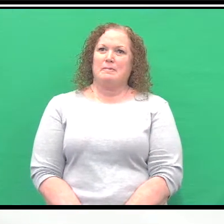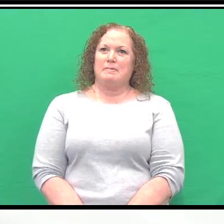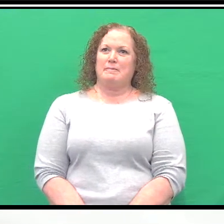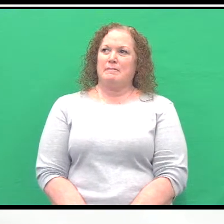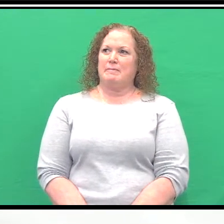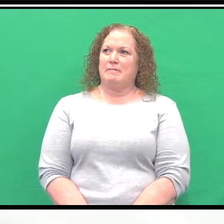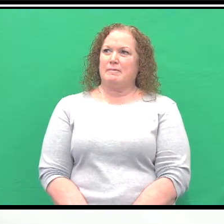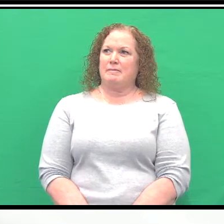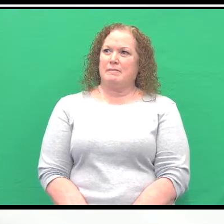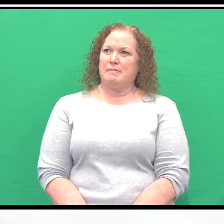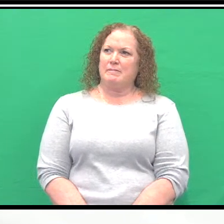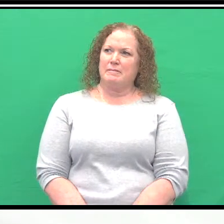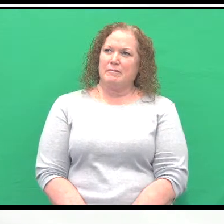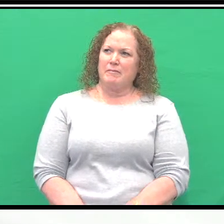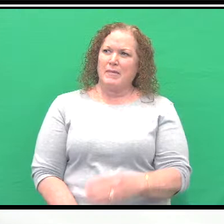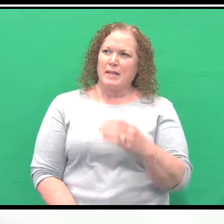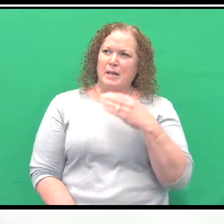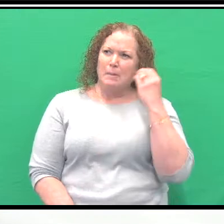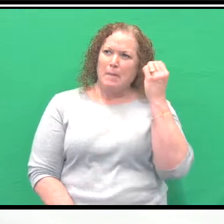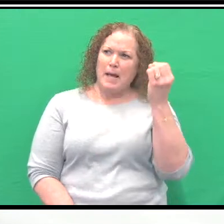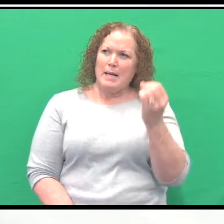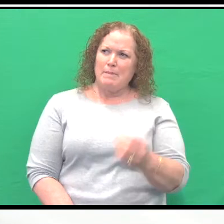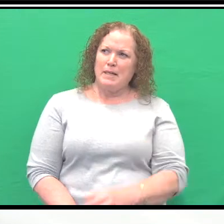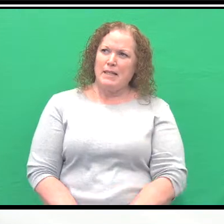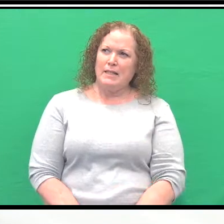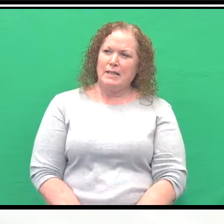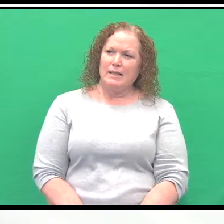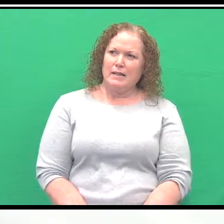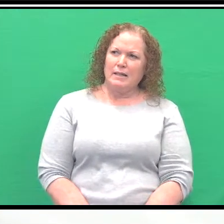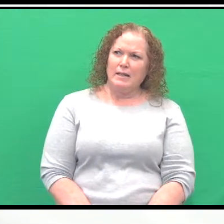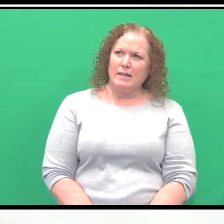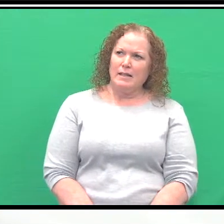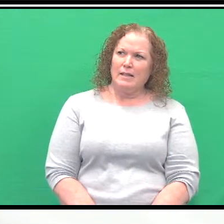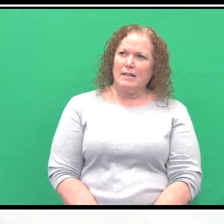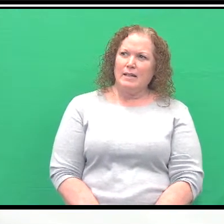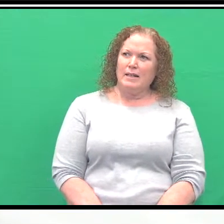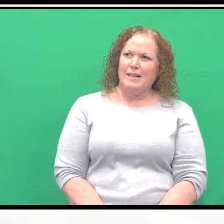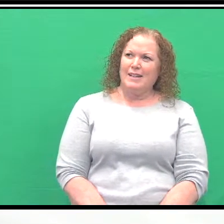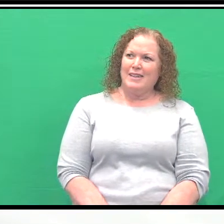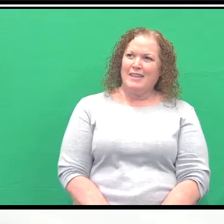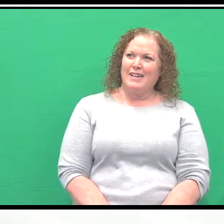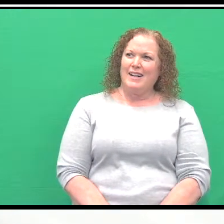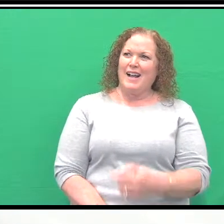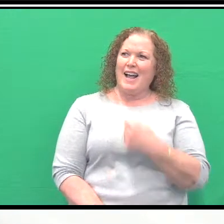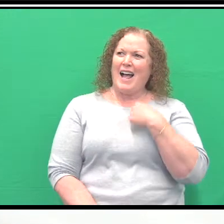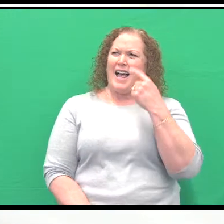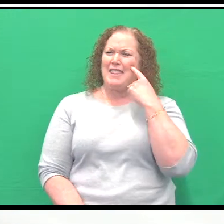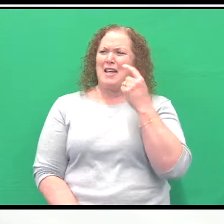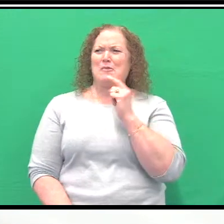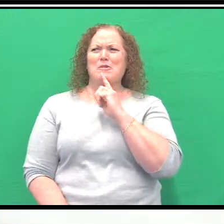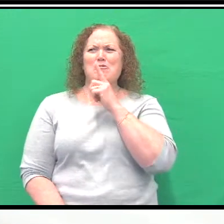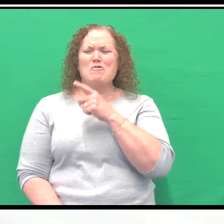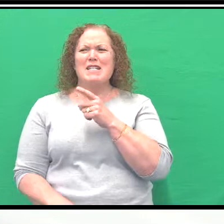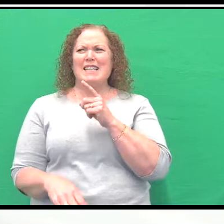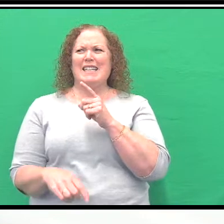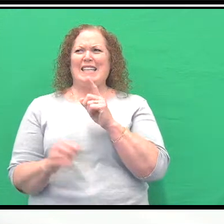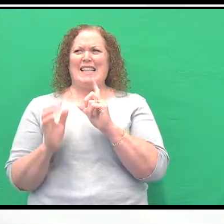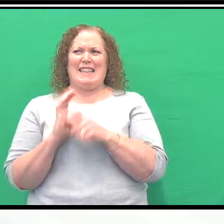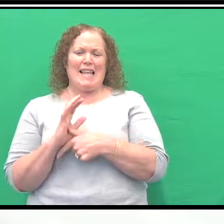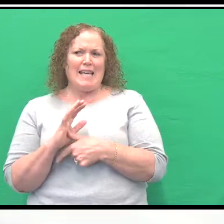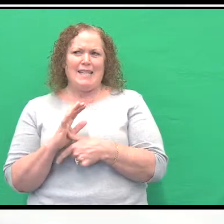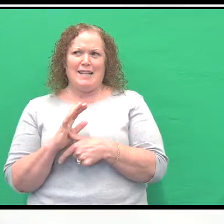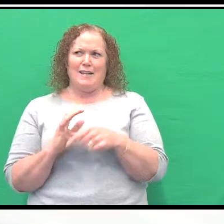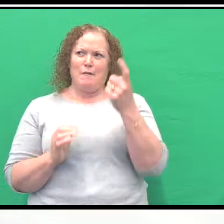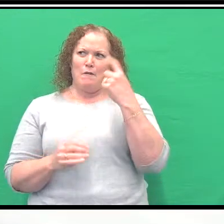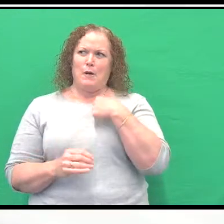My opinion on it, I thought it was like really late. I don't know. Like for me in sports, considering like